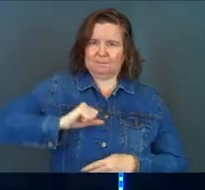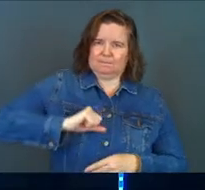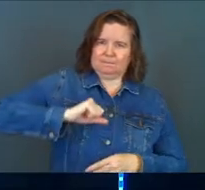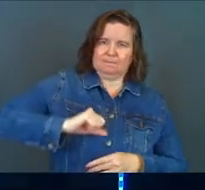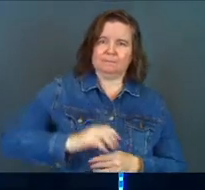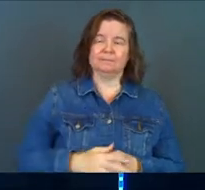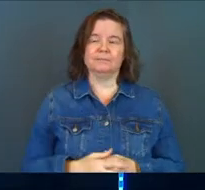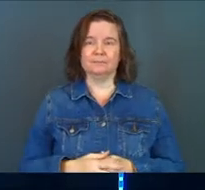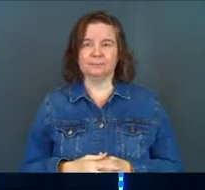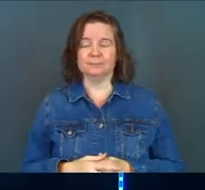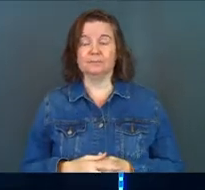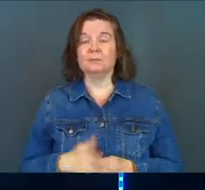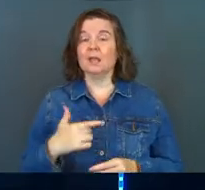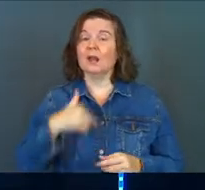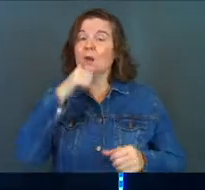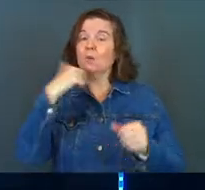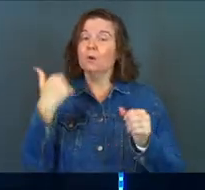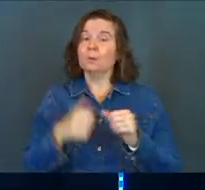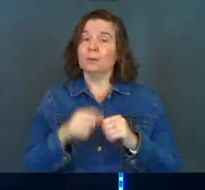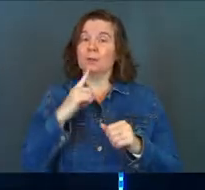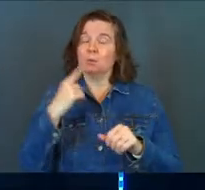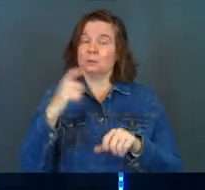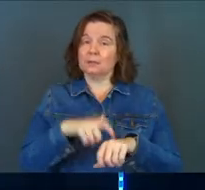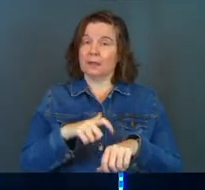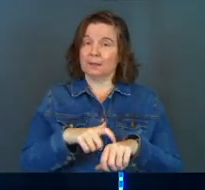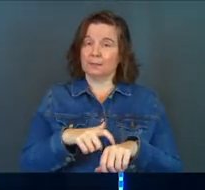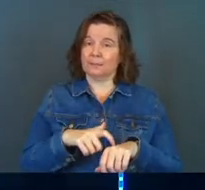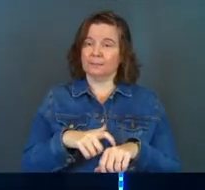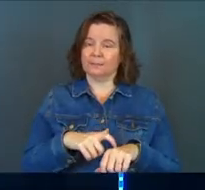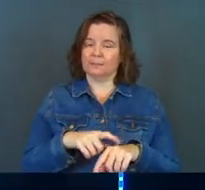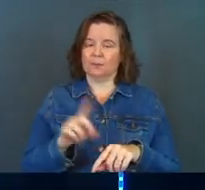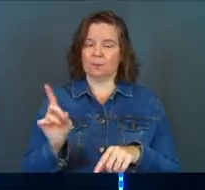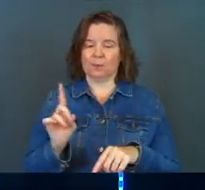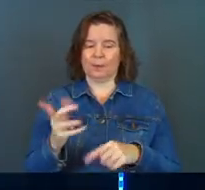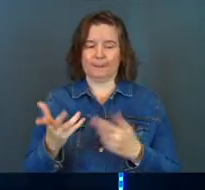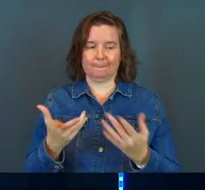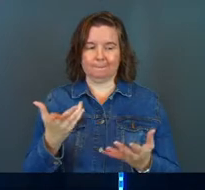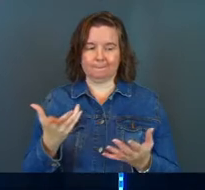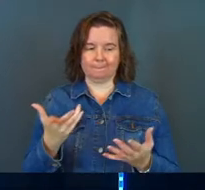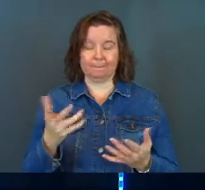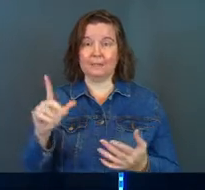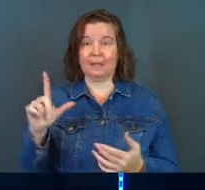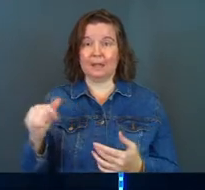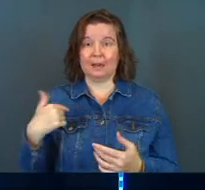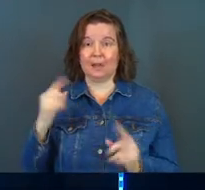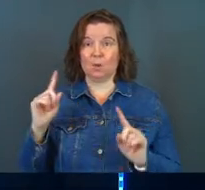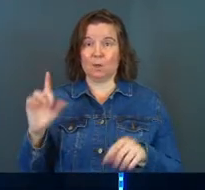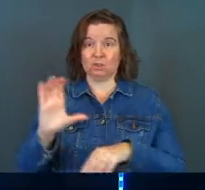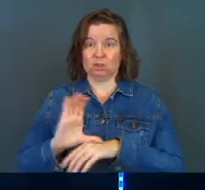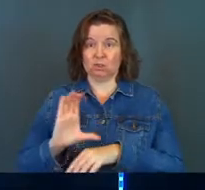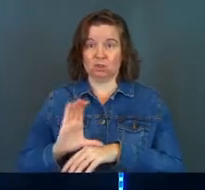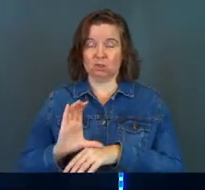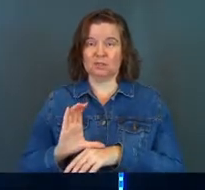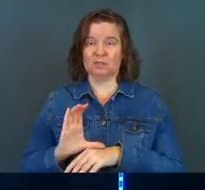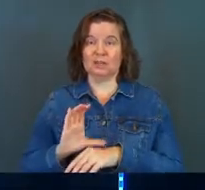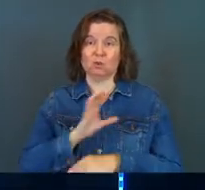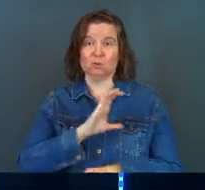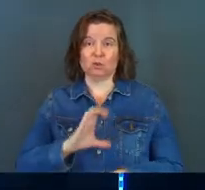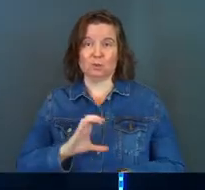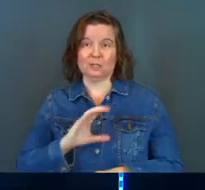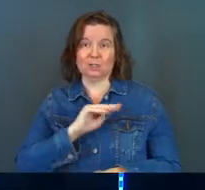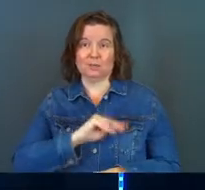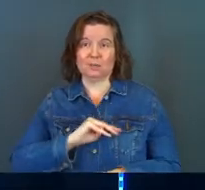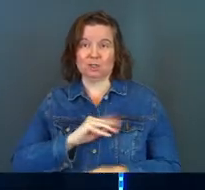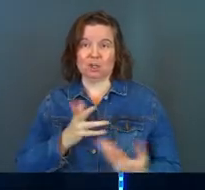I would stop it. And I remember there was this time where Linda and I went to this church, and it was a Christian